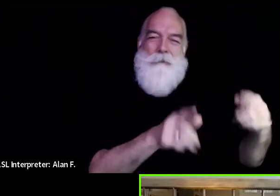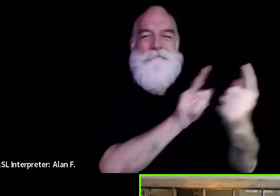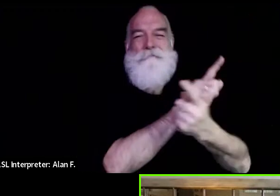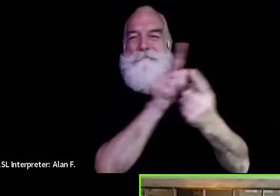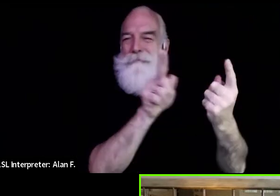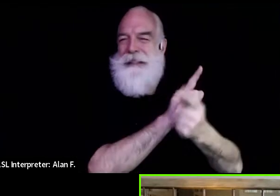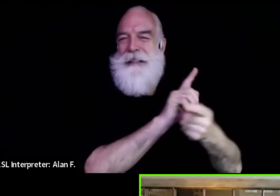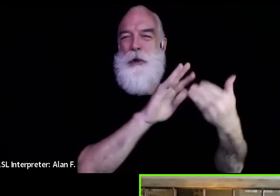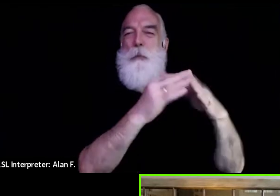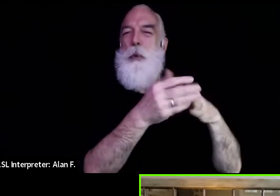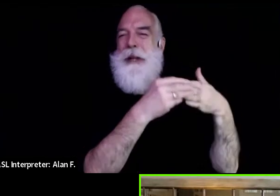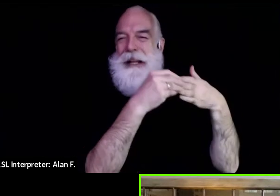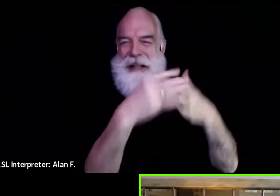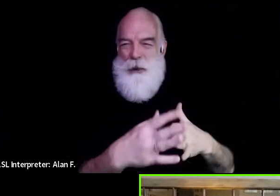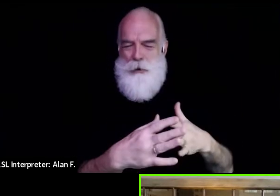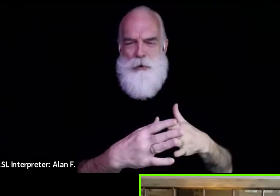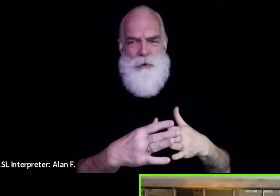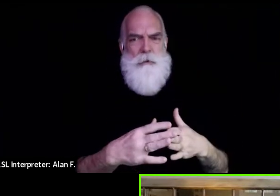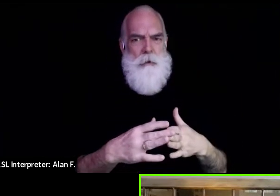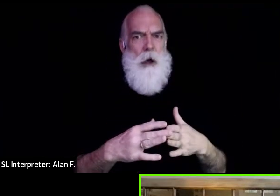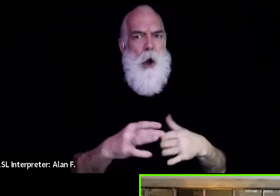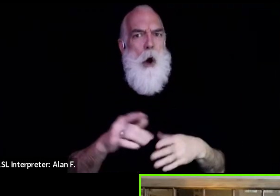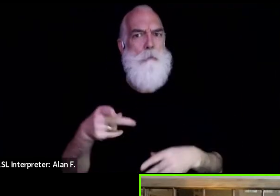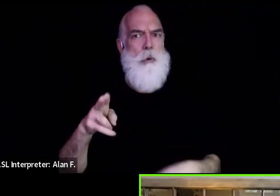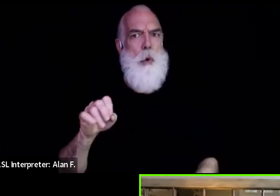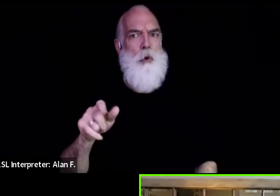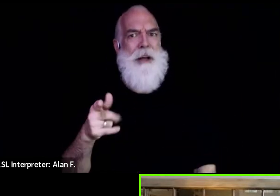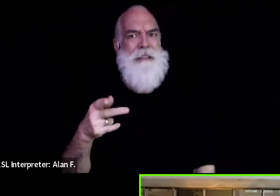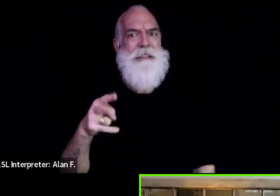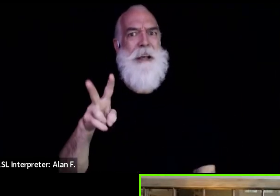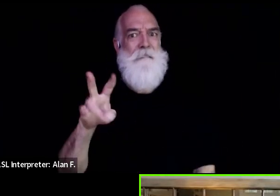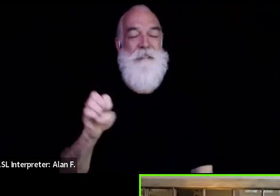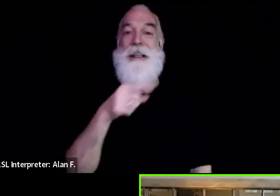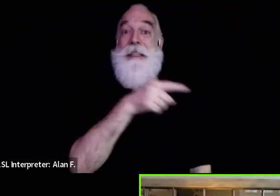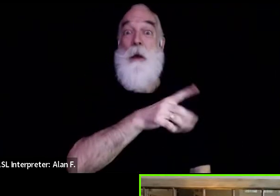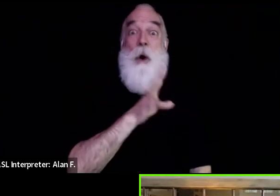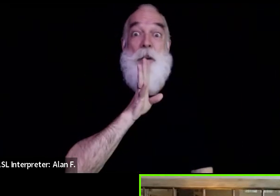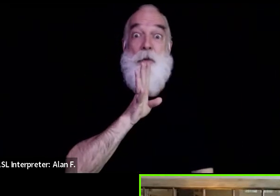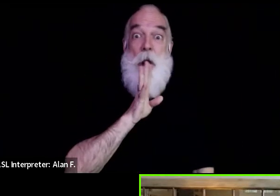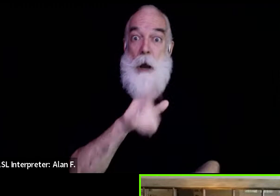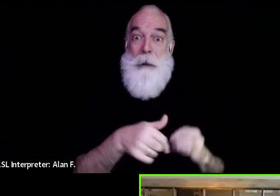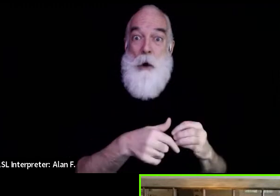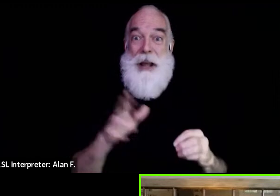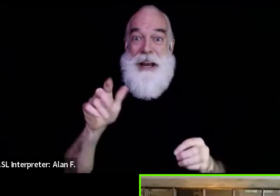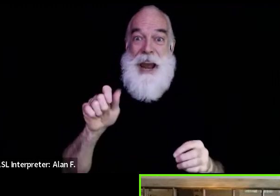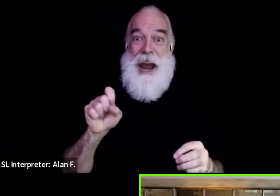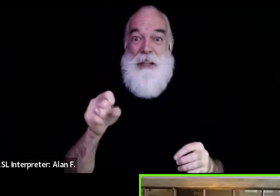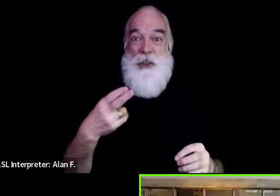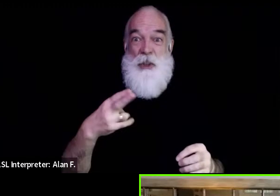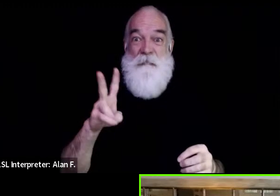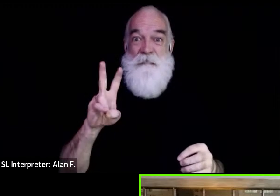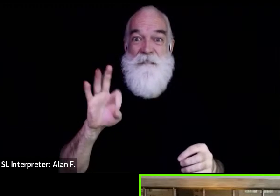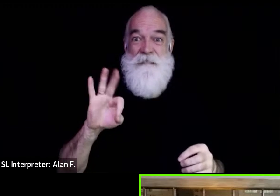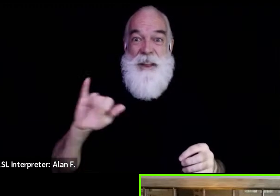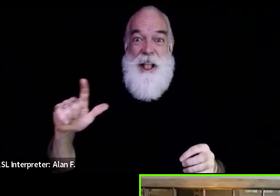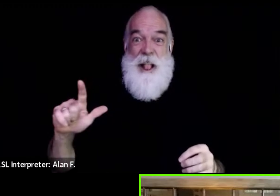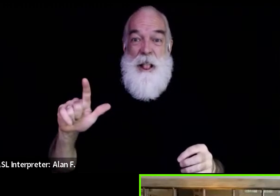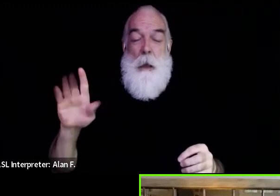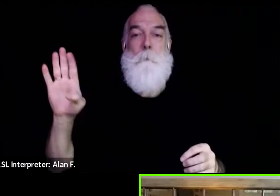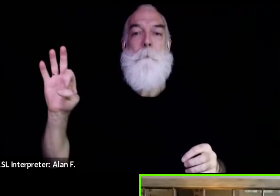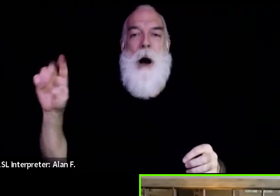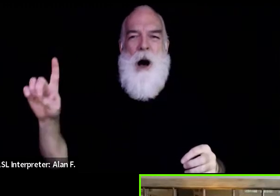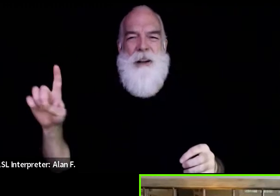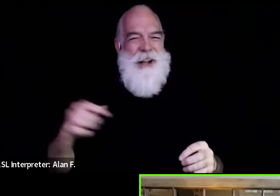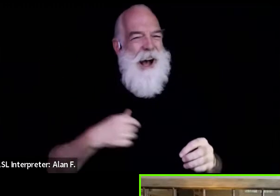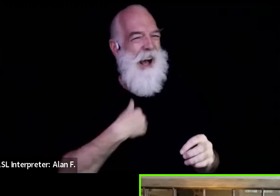progressive community leaders, to discuss cash bail bond. And what I said to Mowley at the time is, you know, I